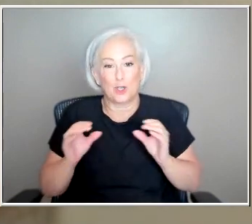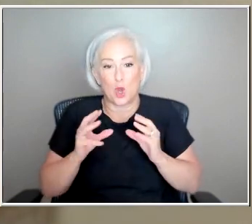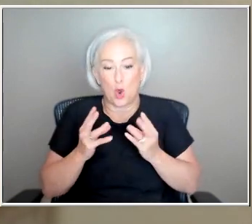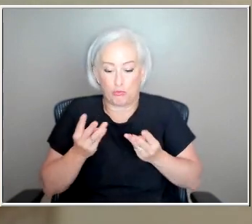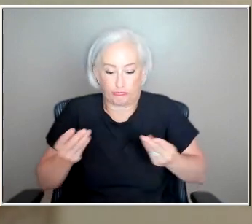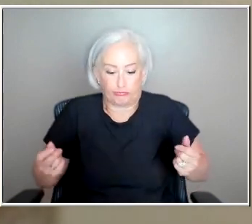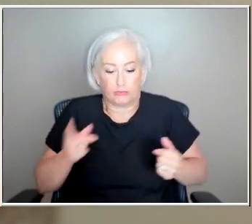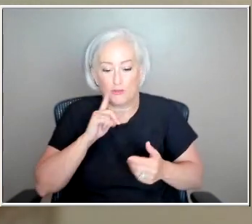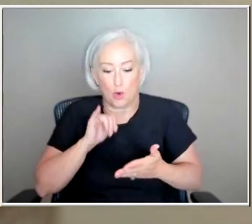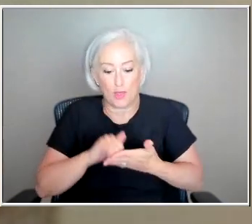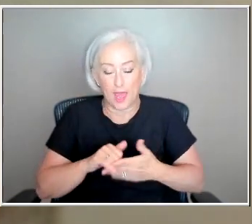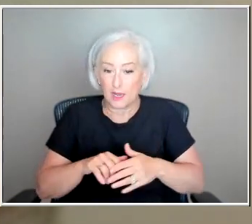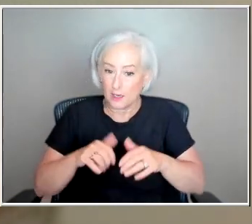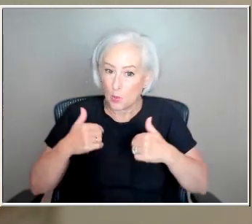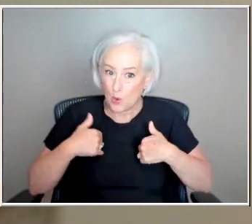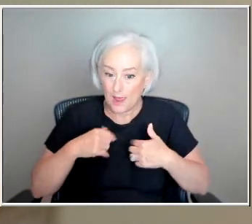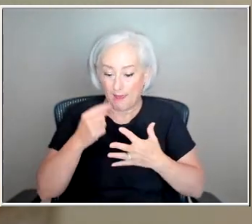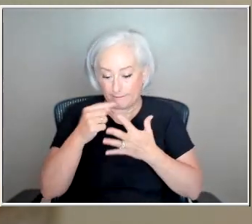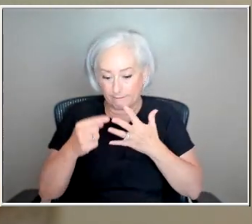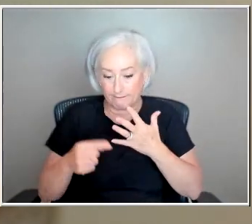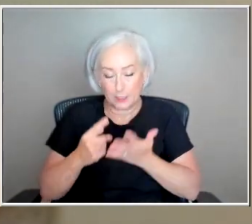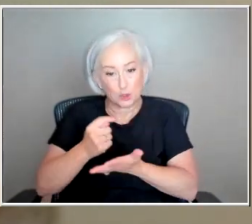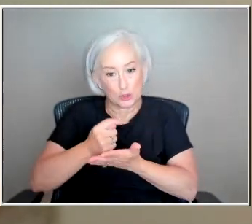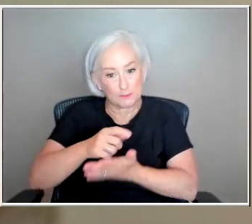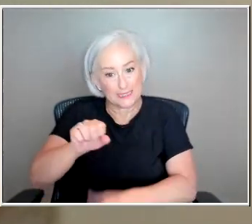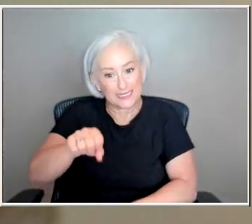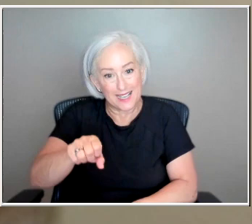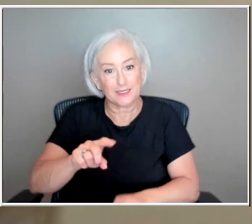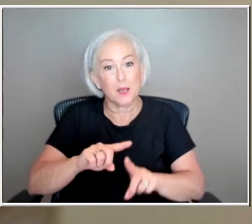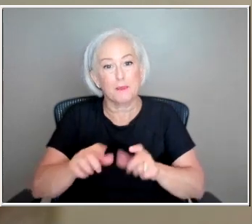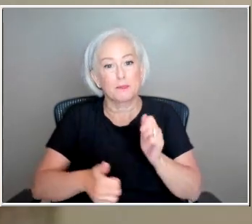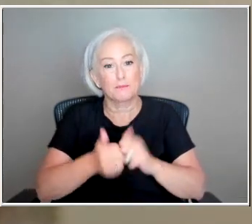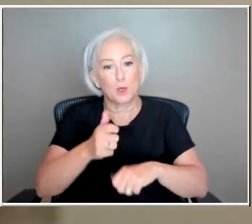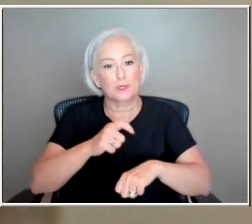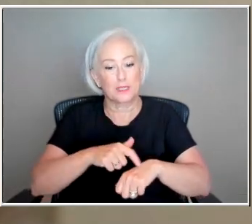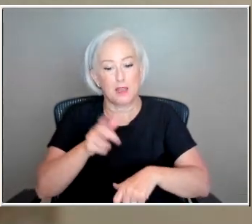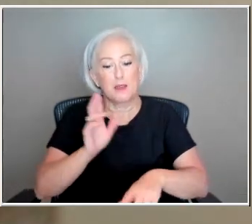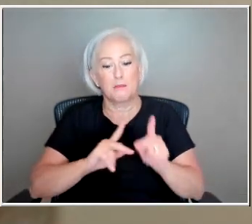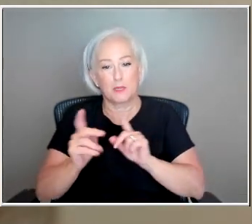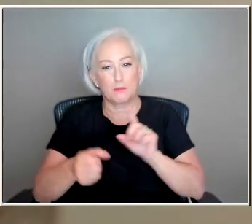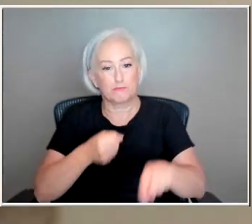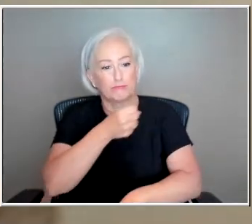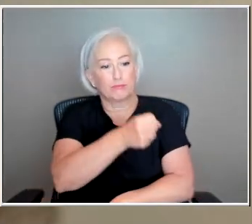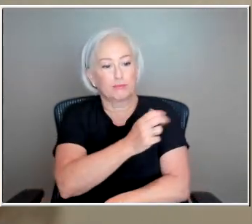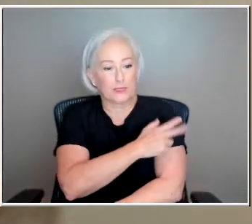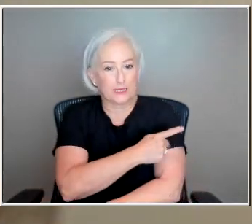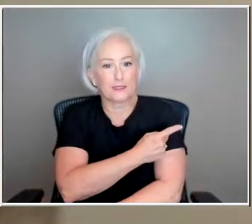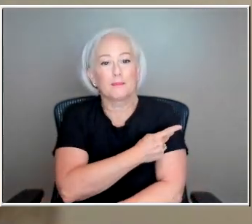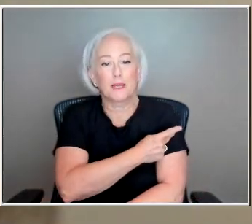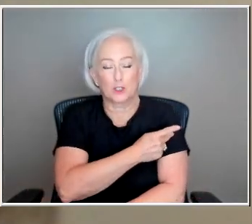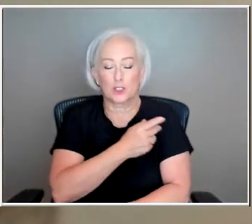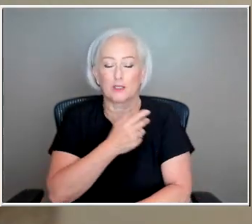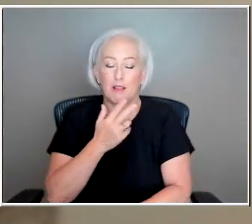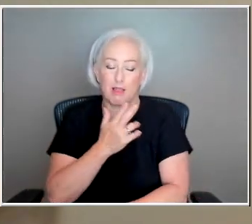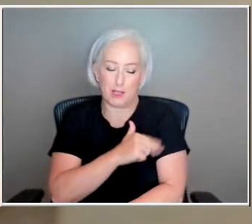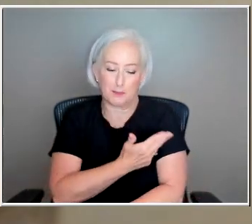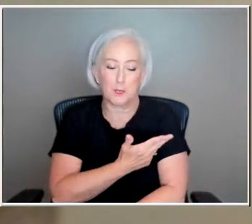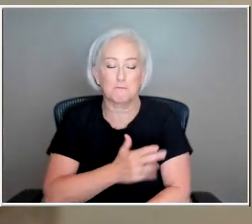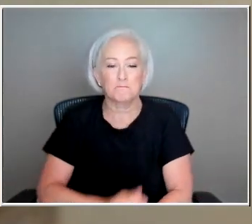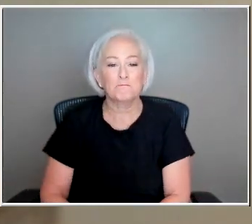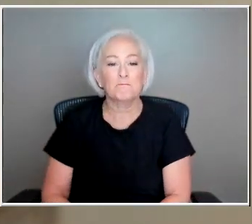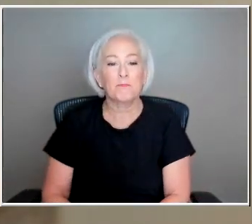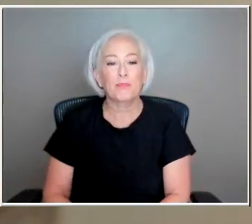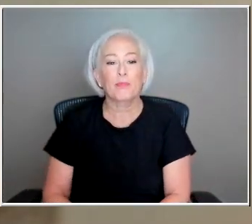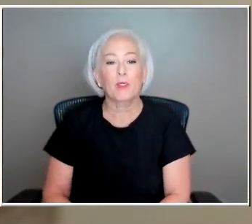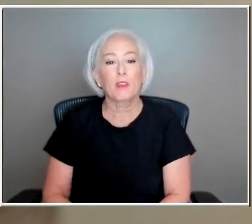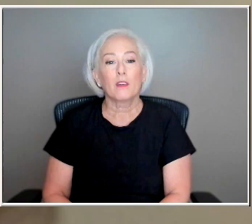it, but many times we will end up in the hospital, as you can see from that clip. Now, fortunately, Dallas has